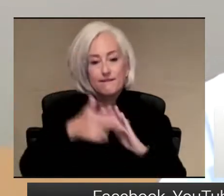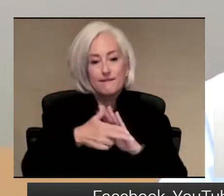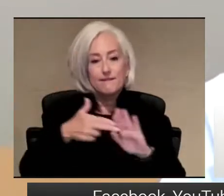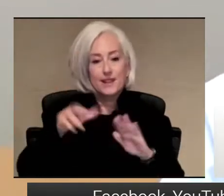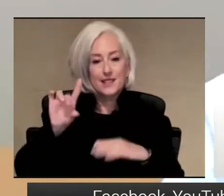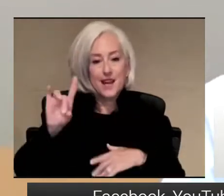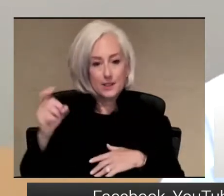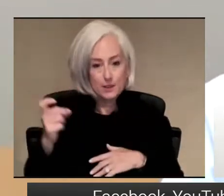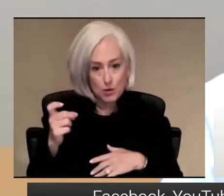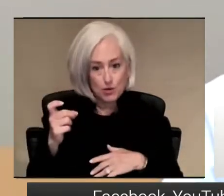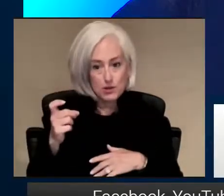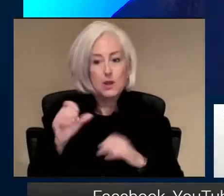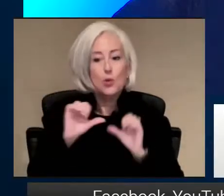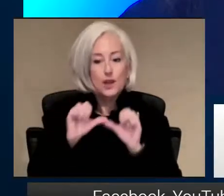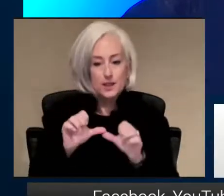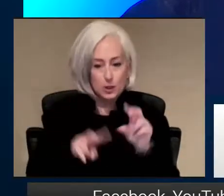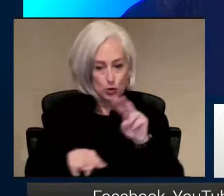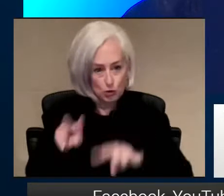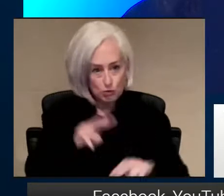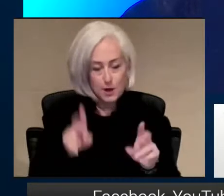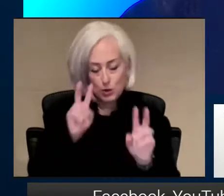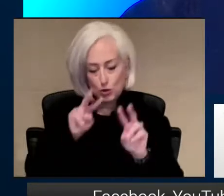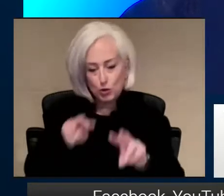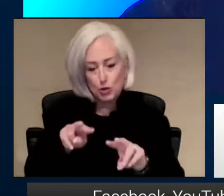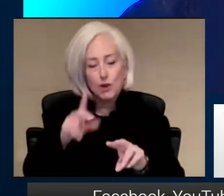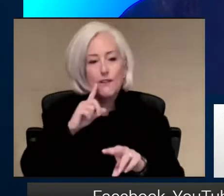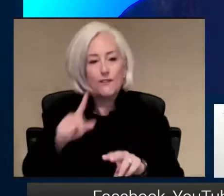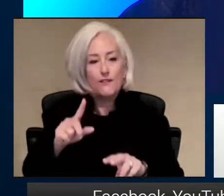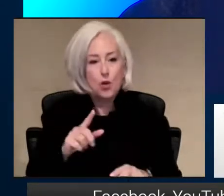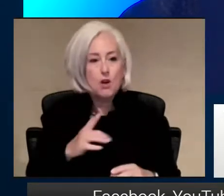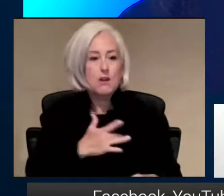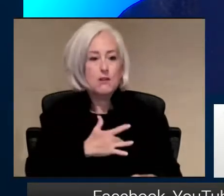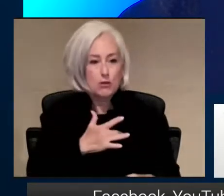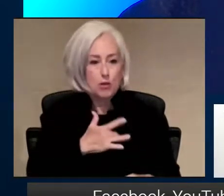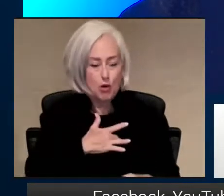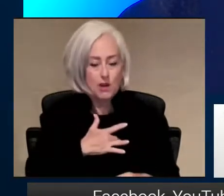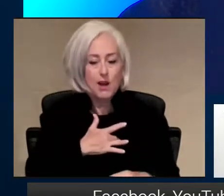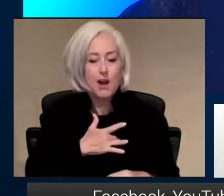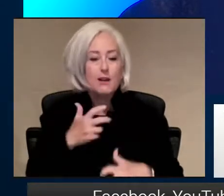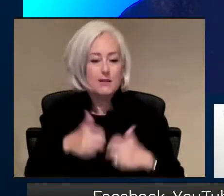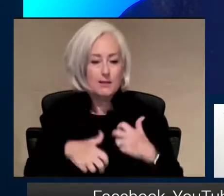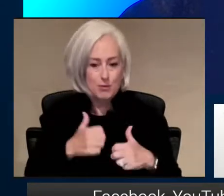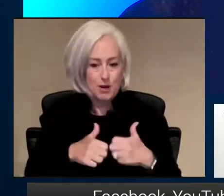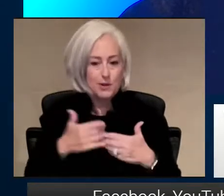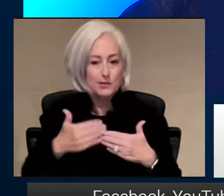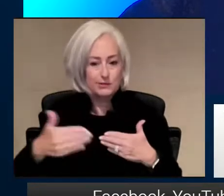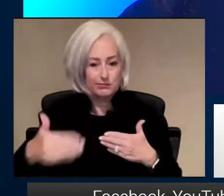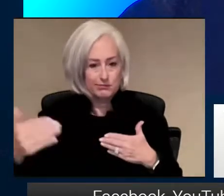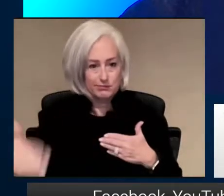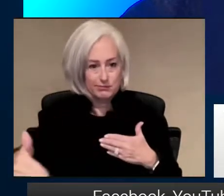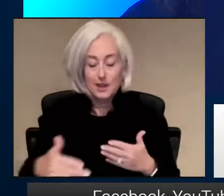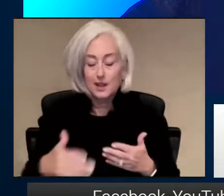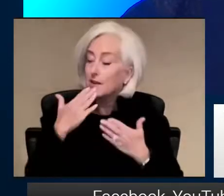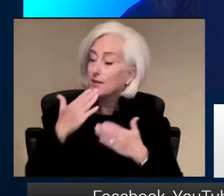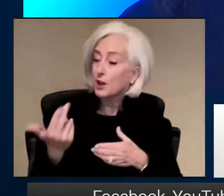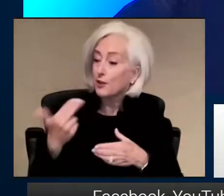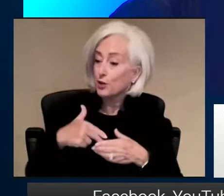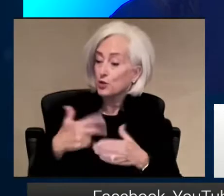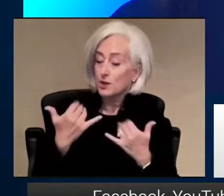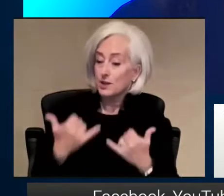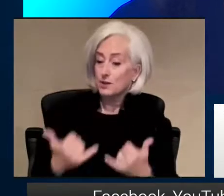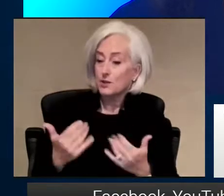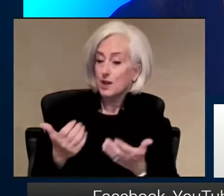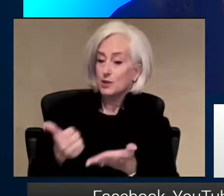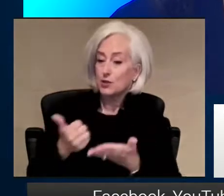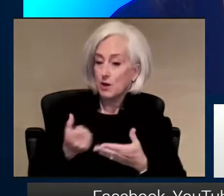cardiac complications. Dr. Reddy, thank you so much for joining us this morning. We appreciate your insight and helping us better understand exactly what that is.